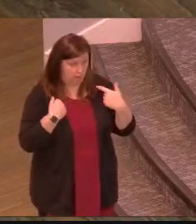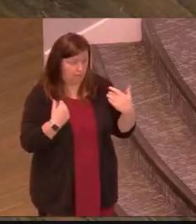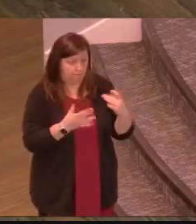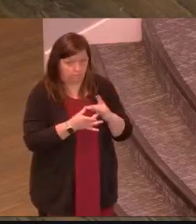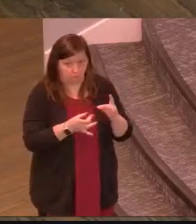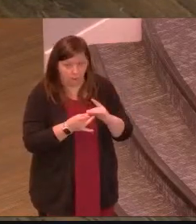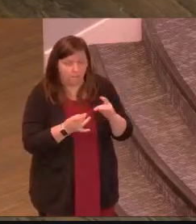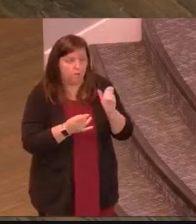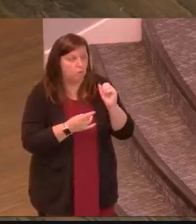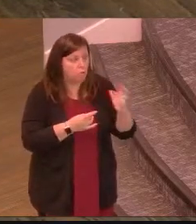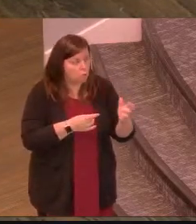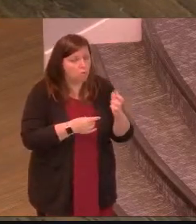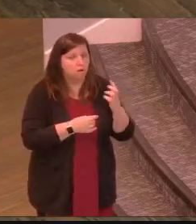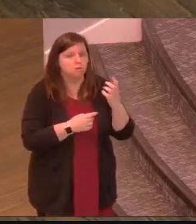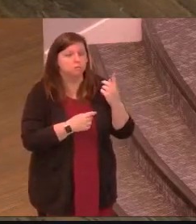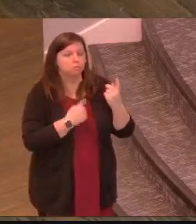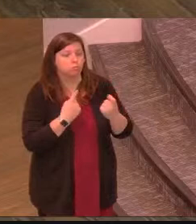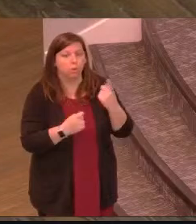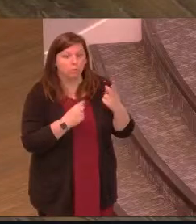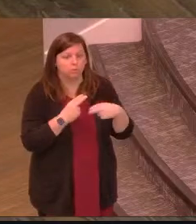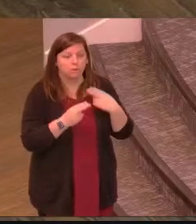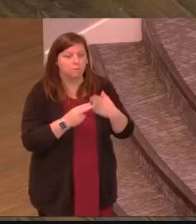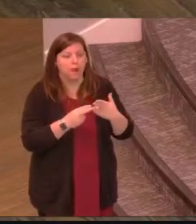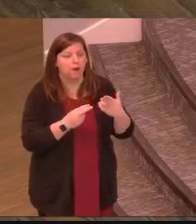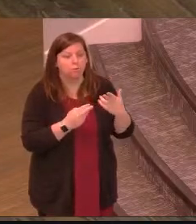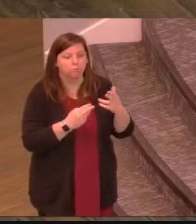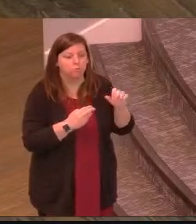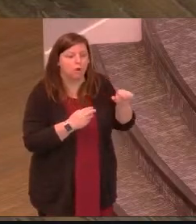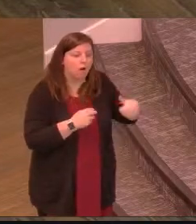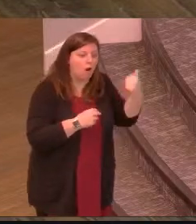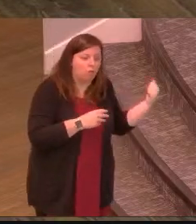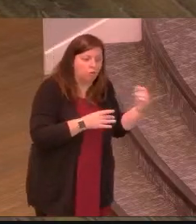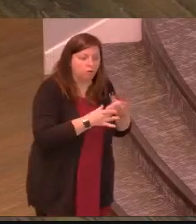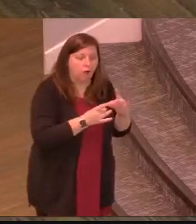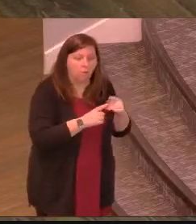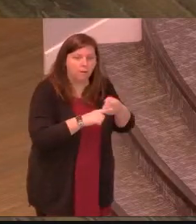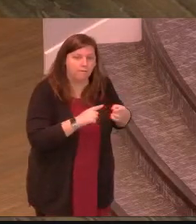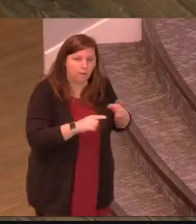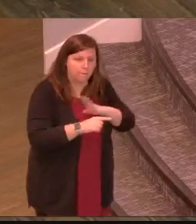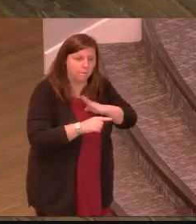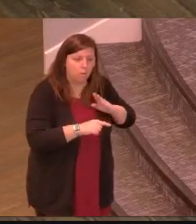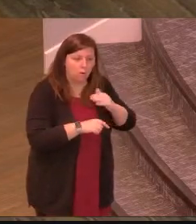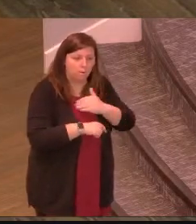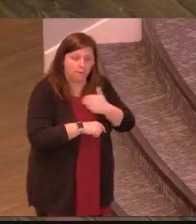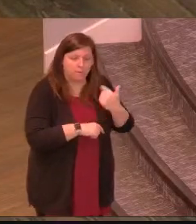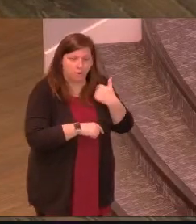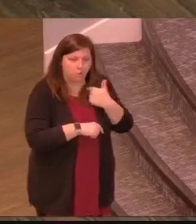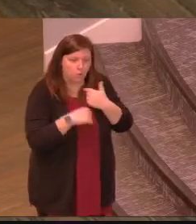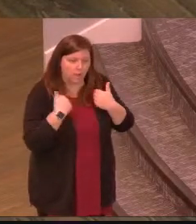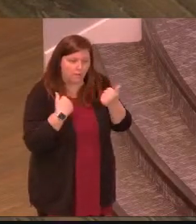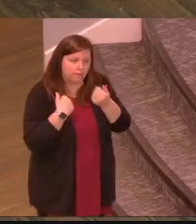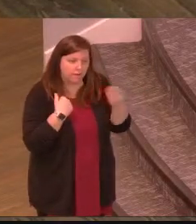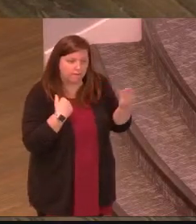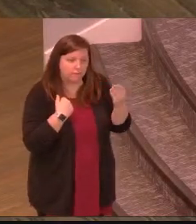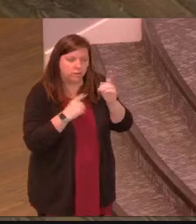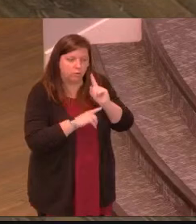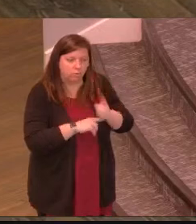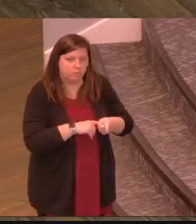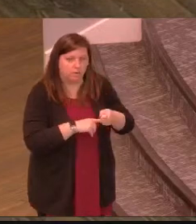question about what they're reading from their fellow board members, we have a couple of minutes for questions and